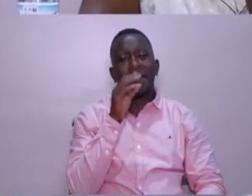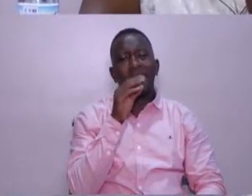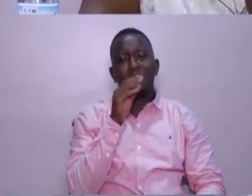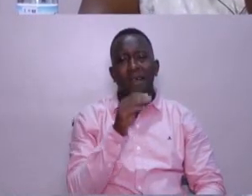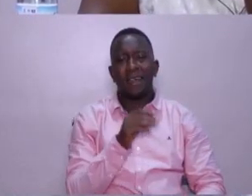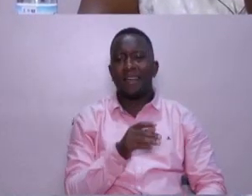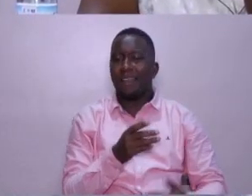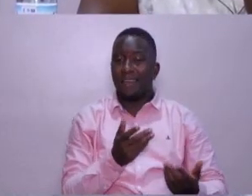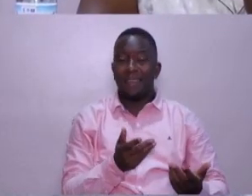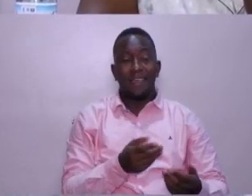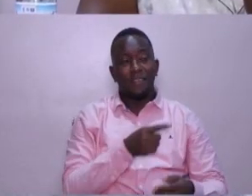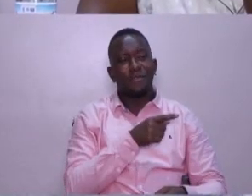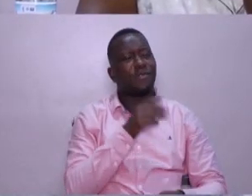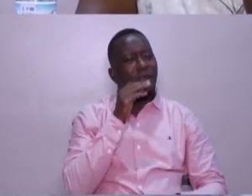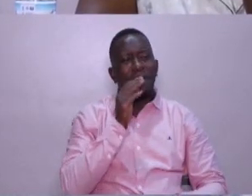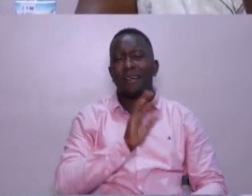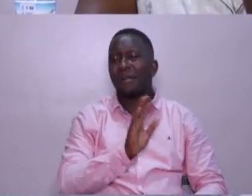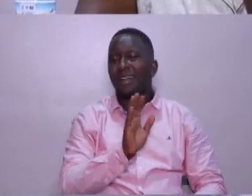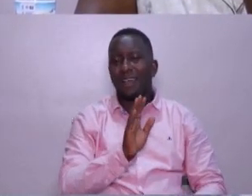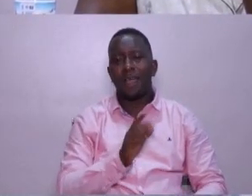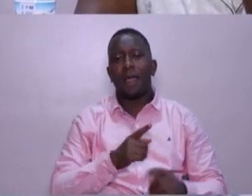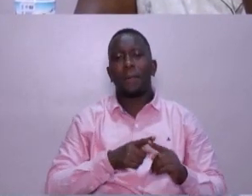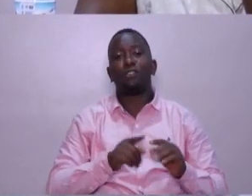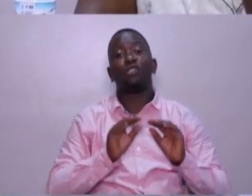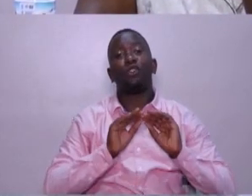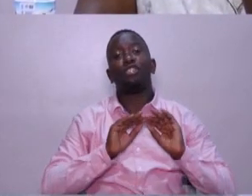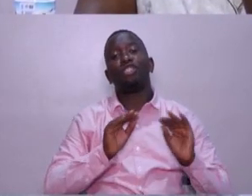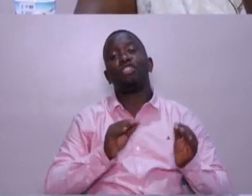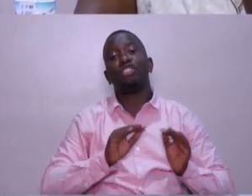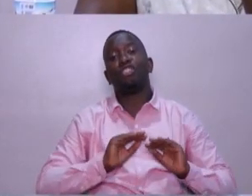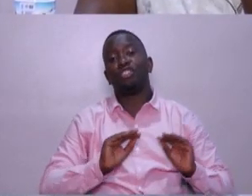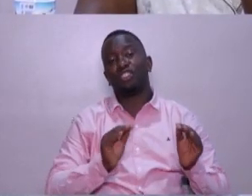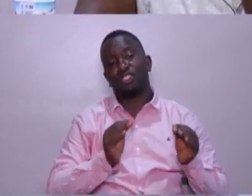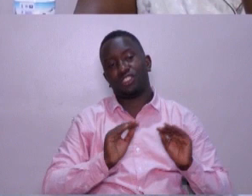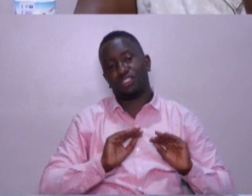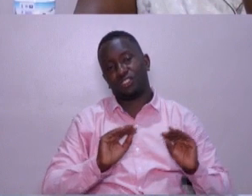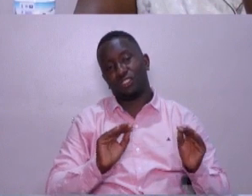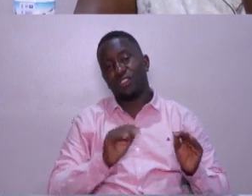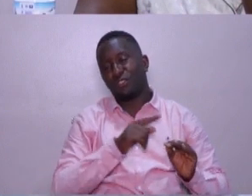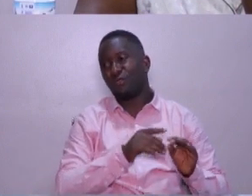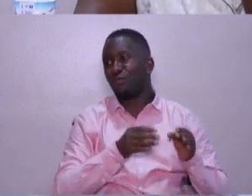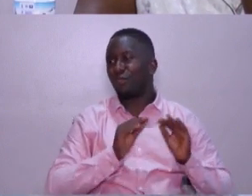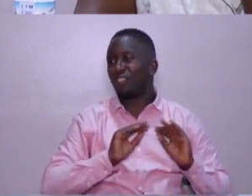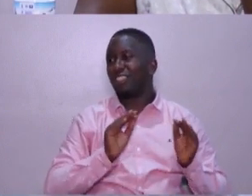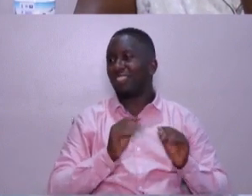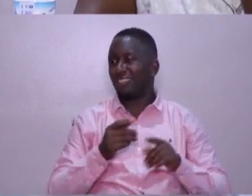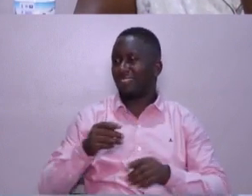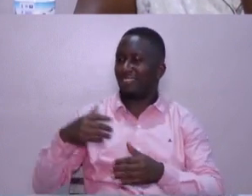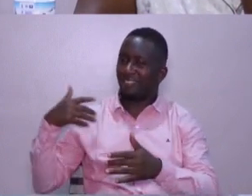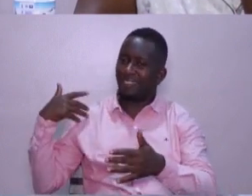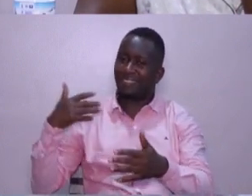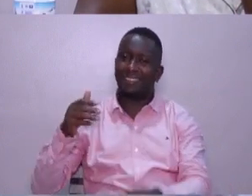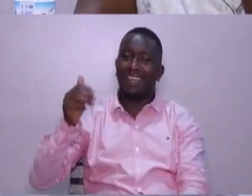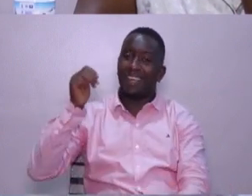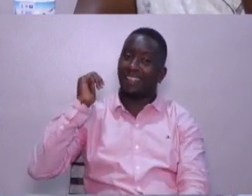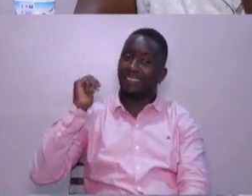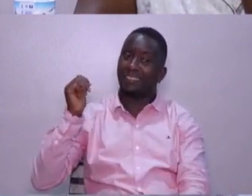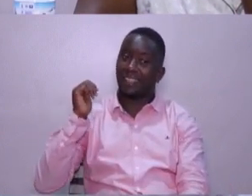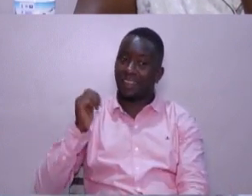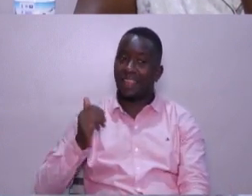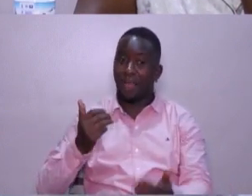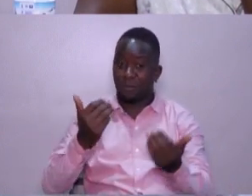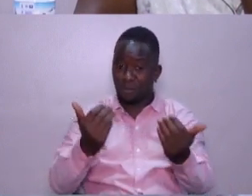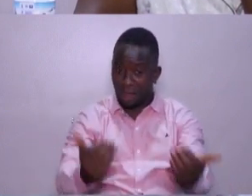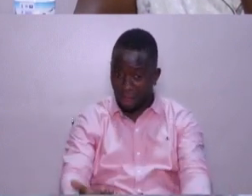talking. But it's not talking, it's teaching. Because you have been teaching all along. Yesterday and today, you